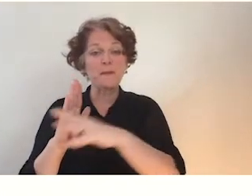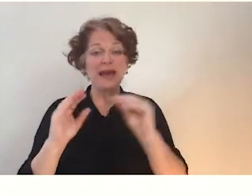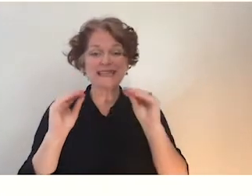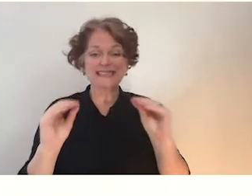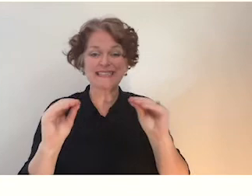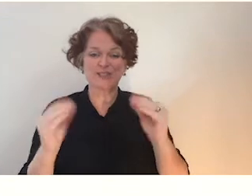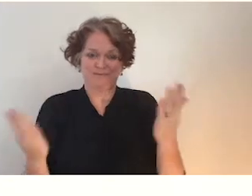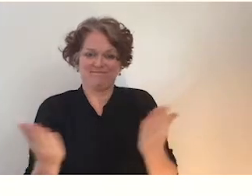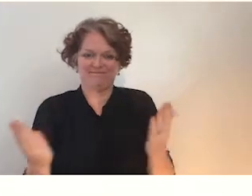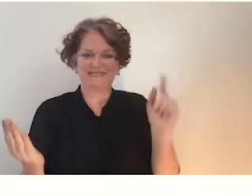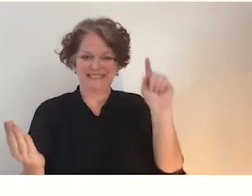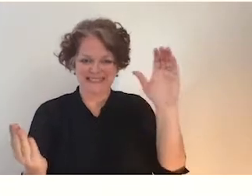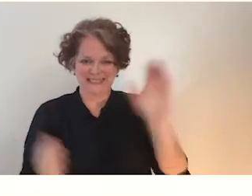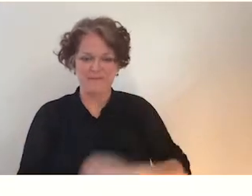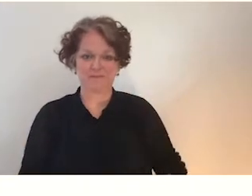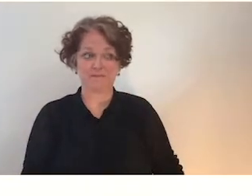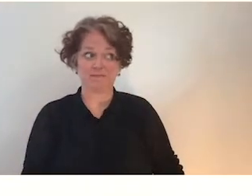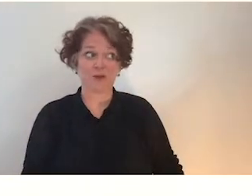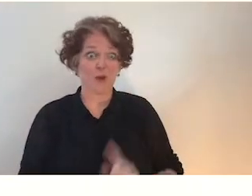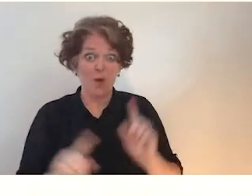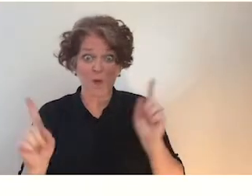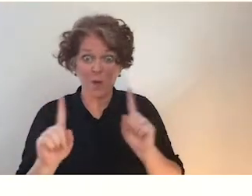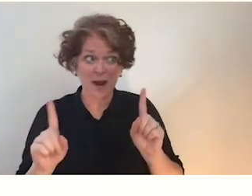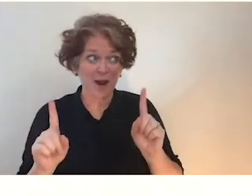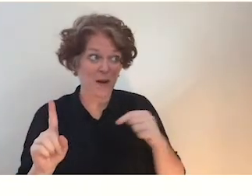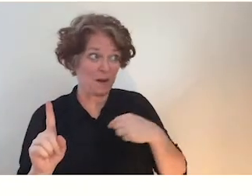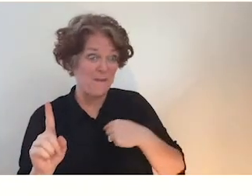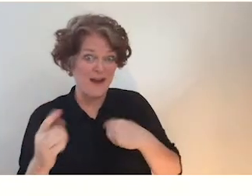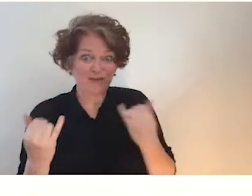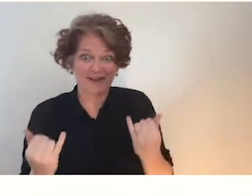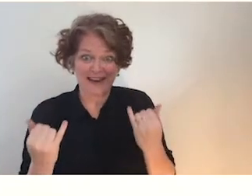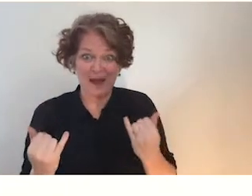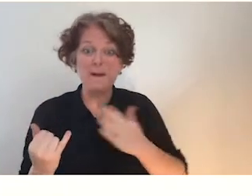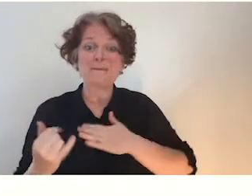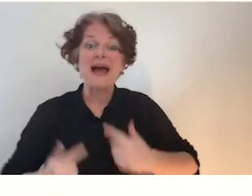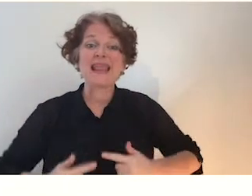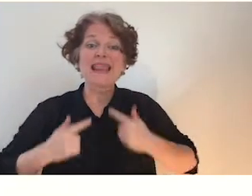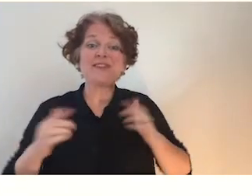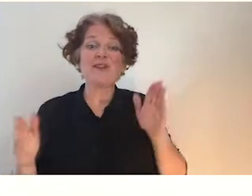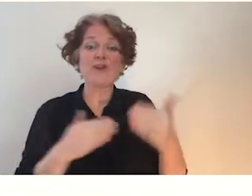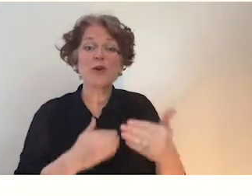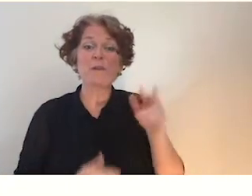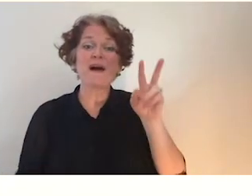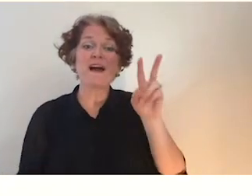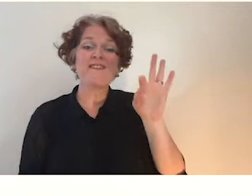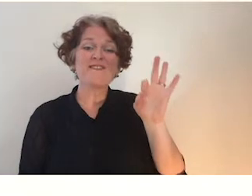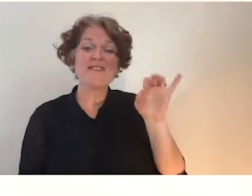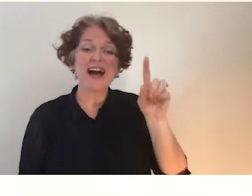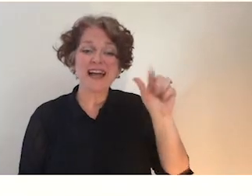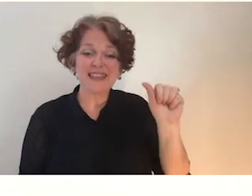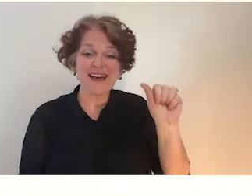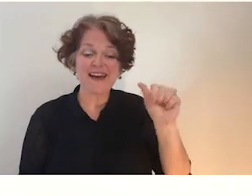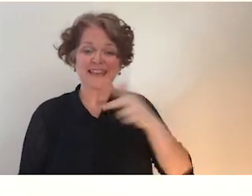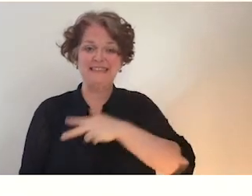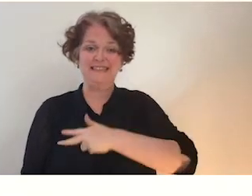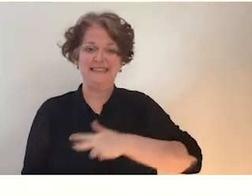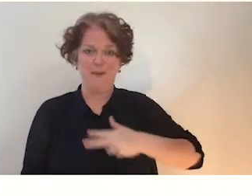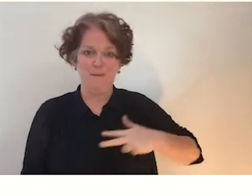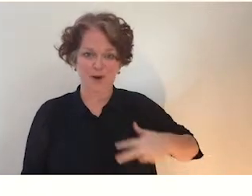and Teaching at Teachers College. I'm currently speaking to you from my living room in Vejle,